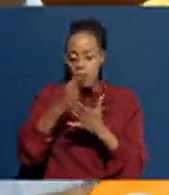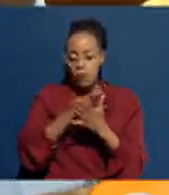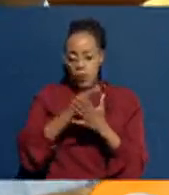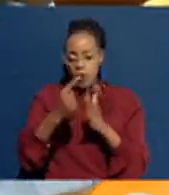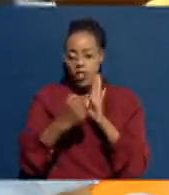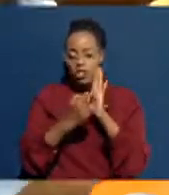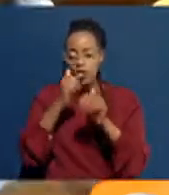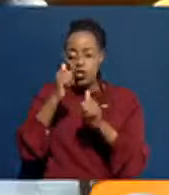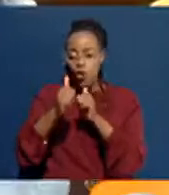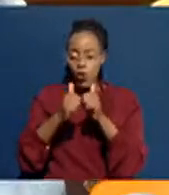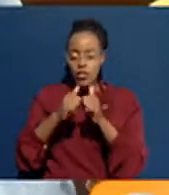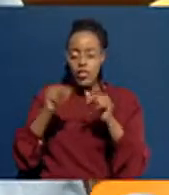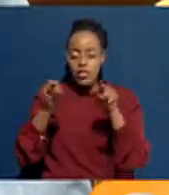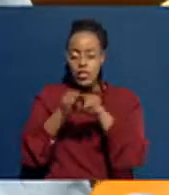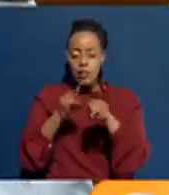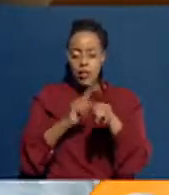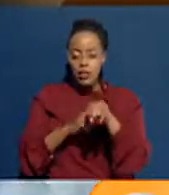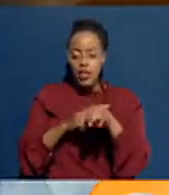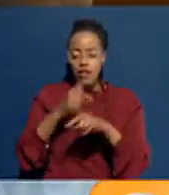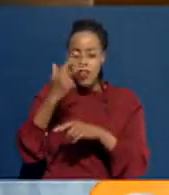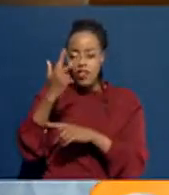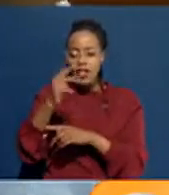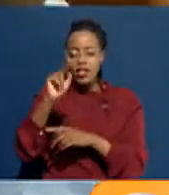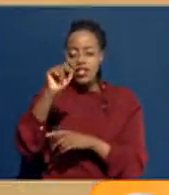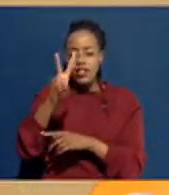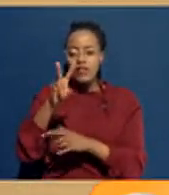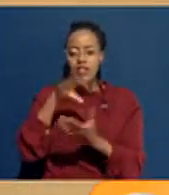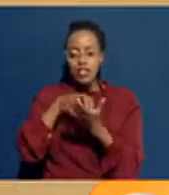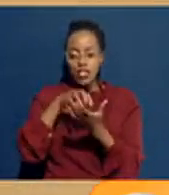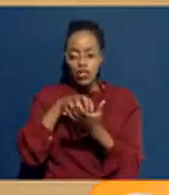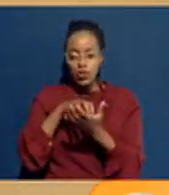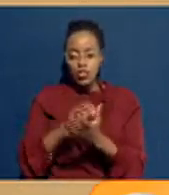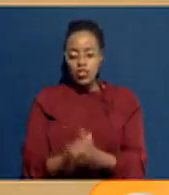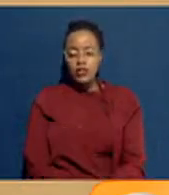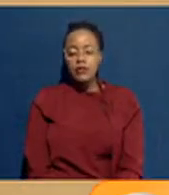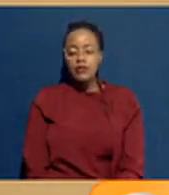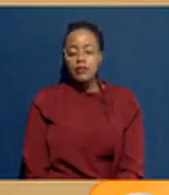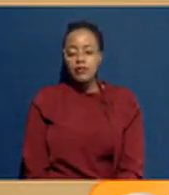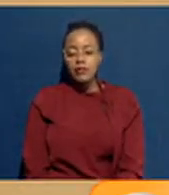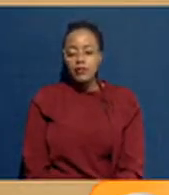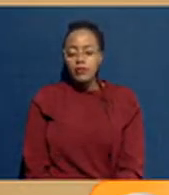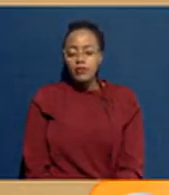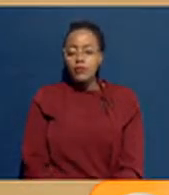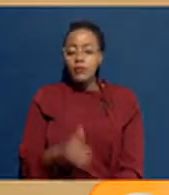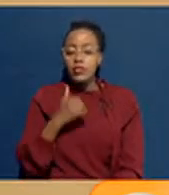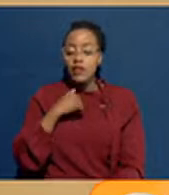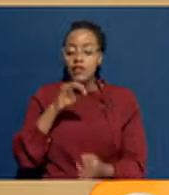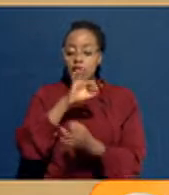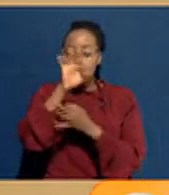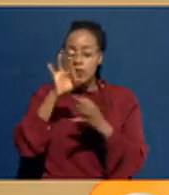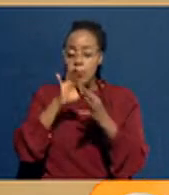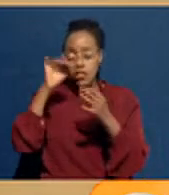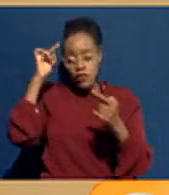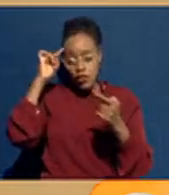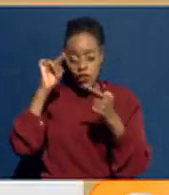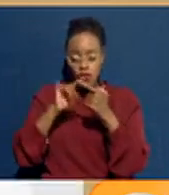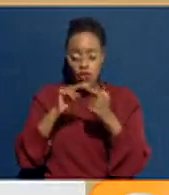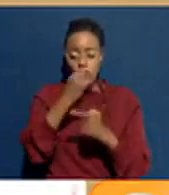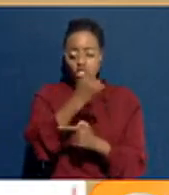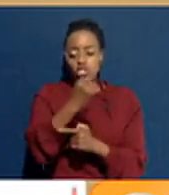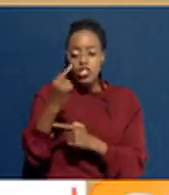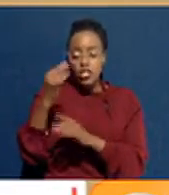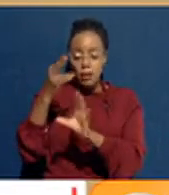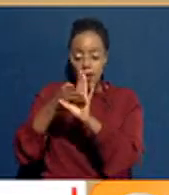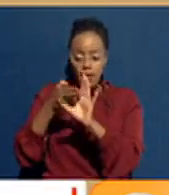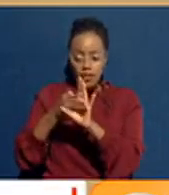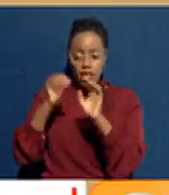that will air simultaneously on the three TV stations. Today, you know, we have very specific goals for that each participant to